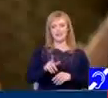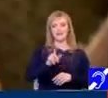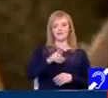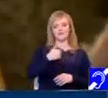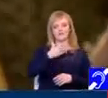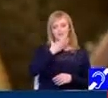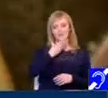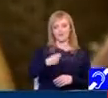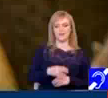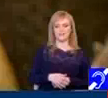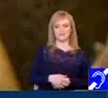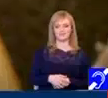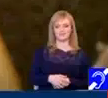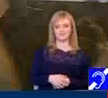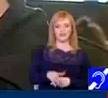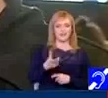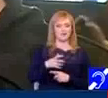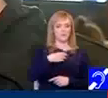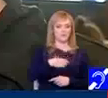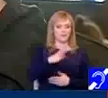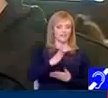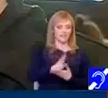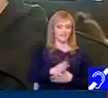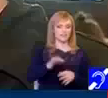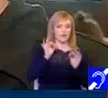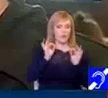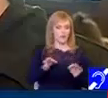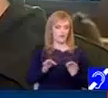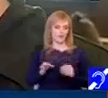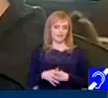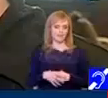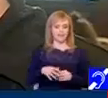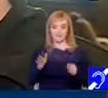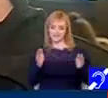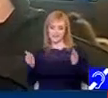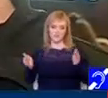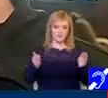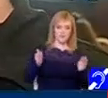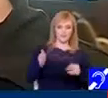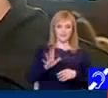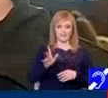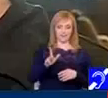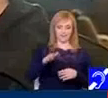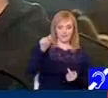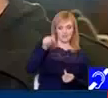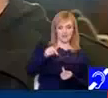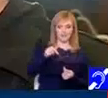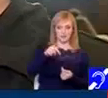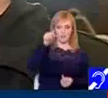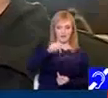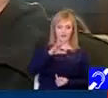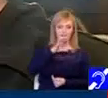facă o tunsoare ca la carte. Most important thing is handling the dog correctly, because you can never underestimate what a dog may